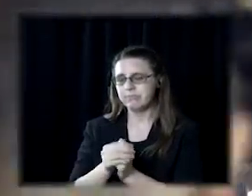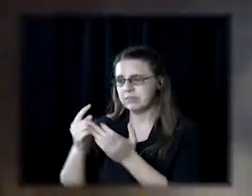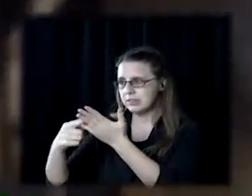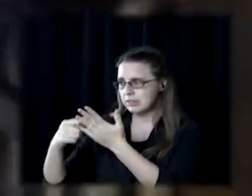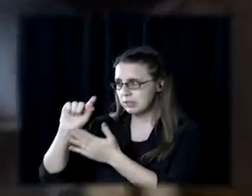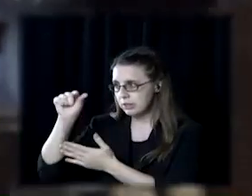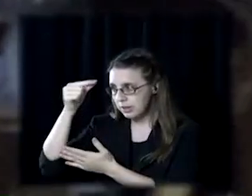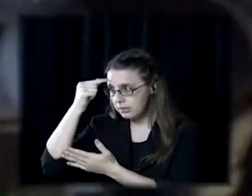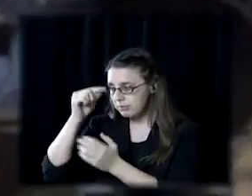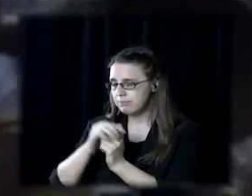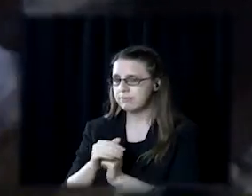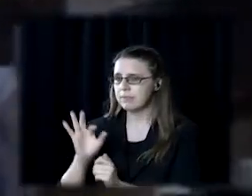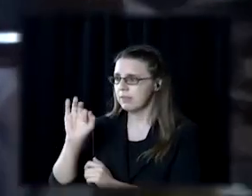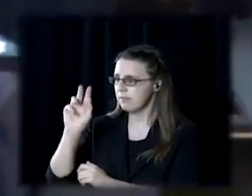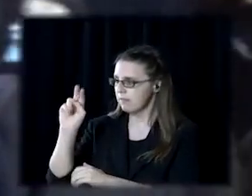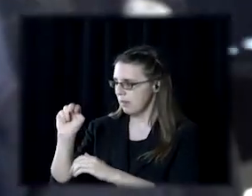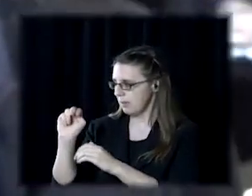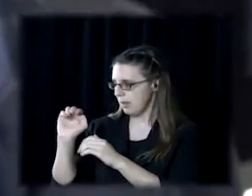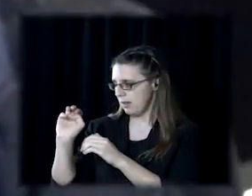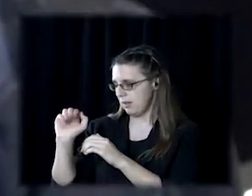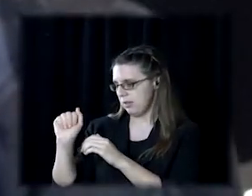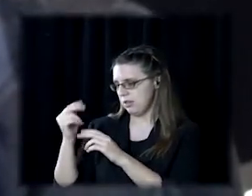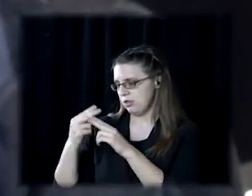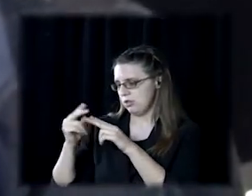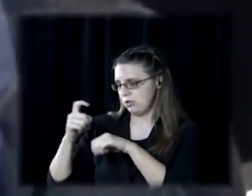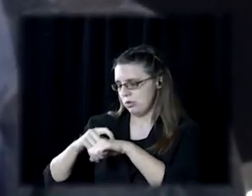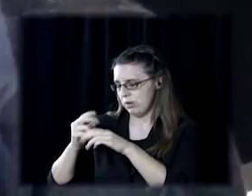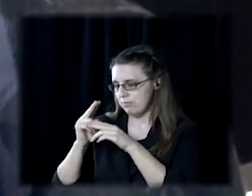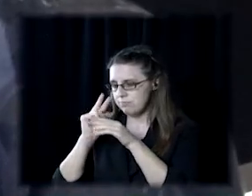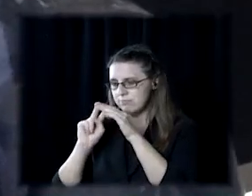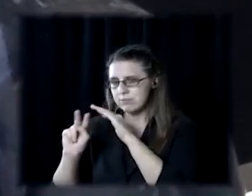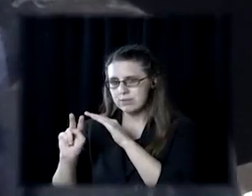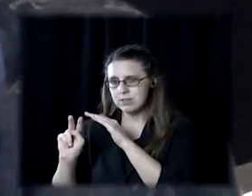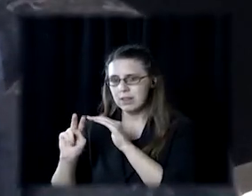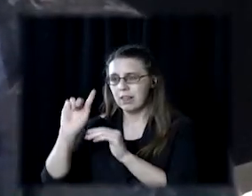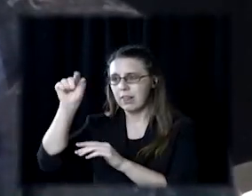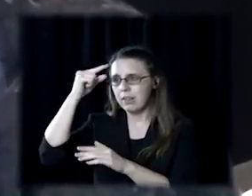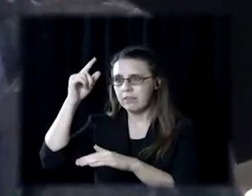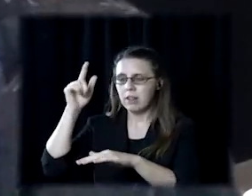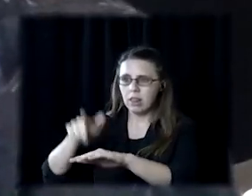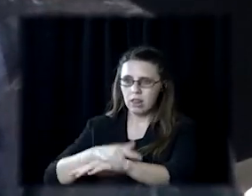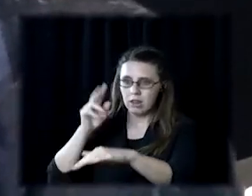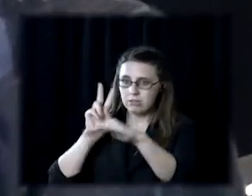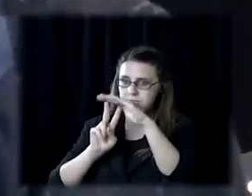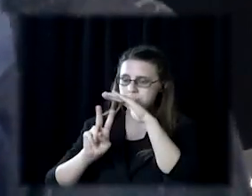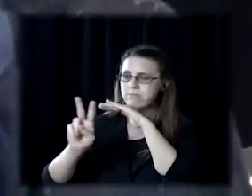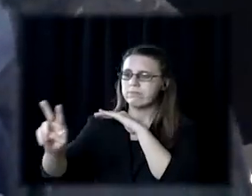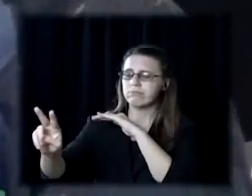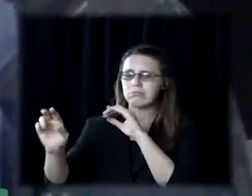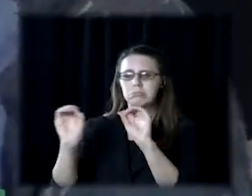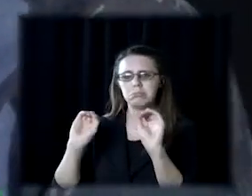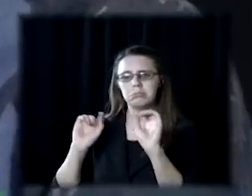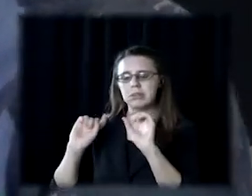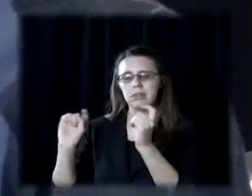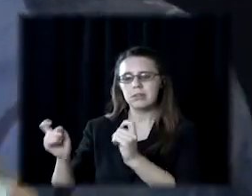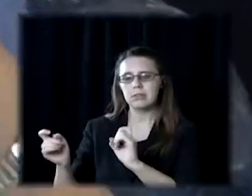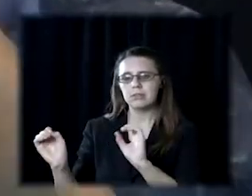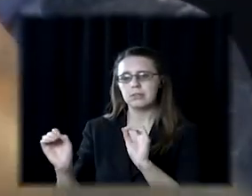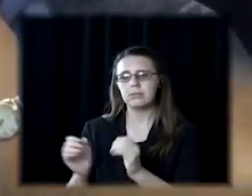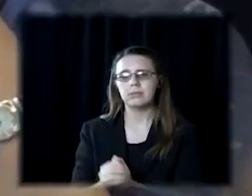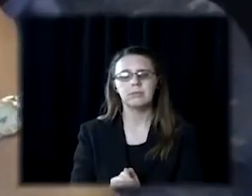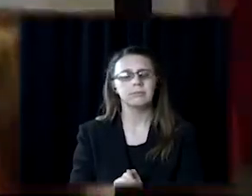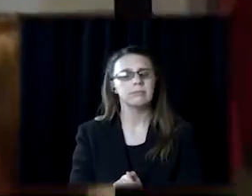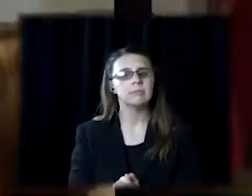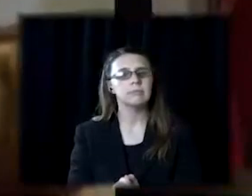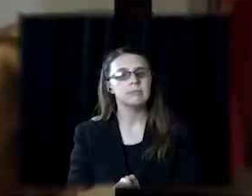short-term projections and no particular change to the government's longer-term projections. Valentin.